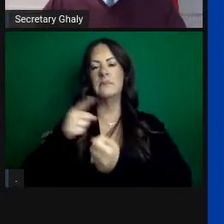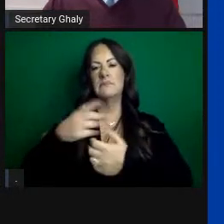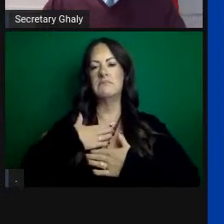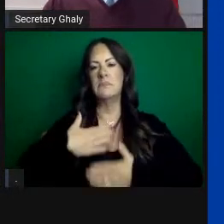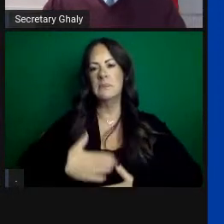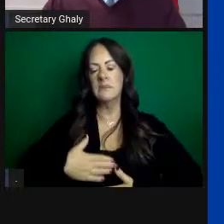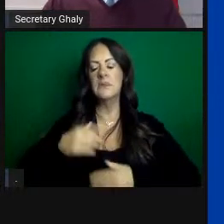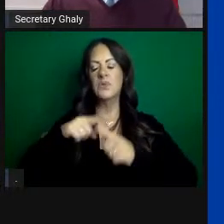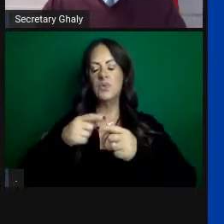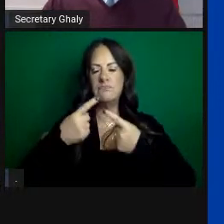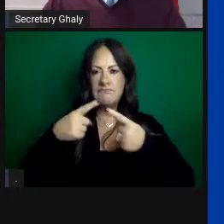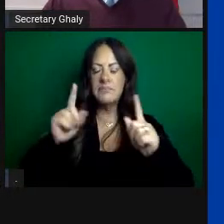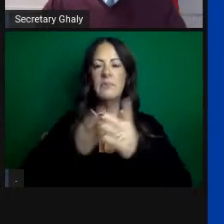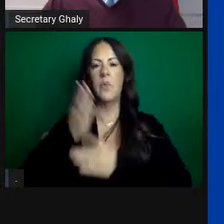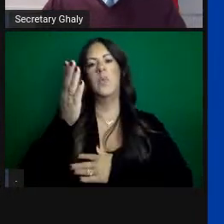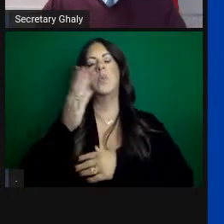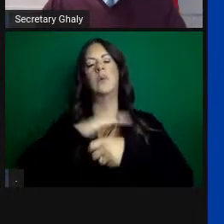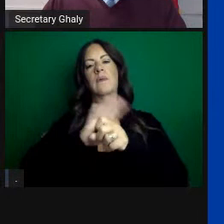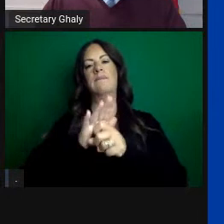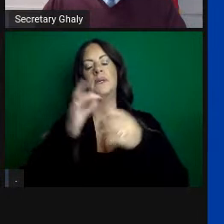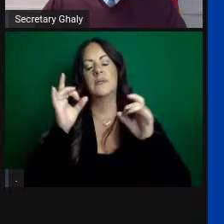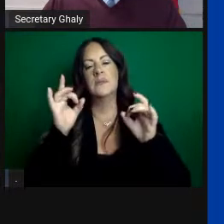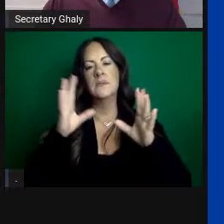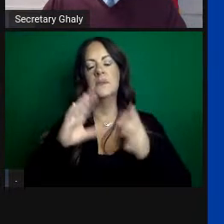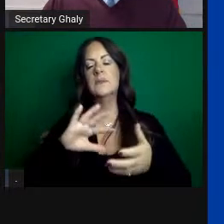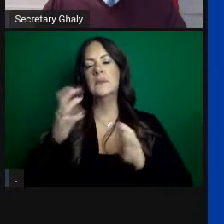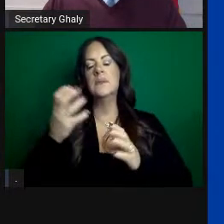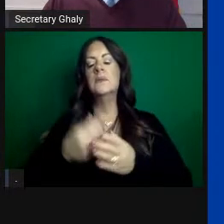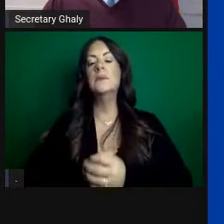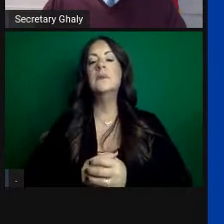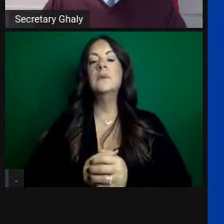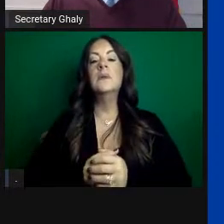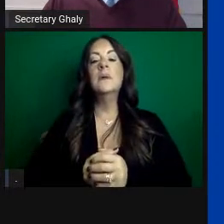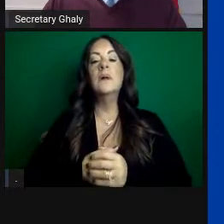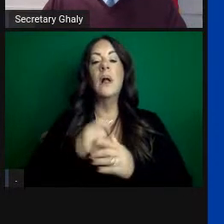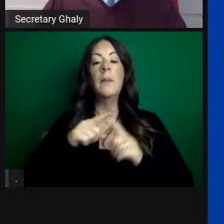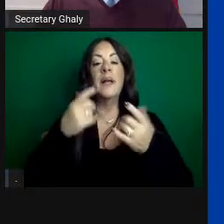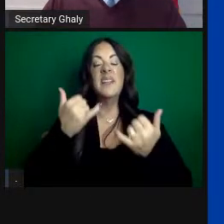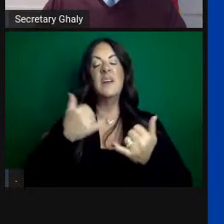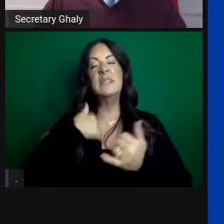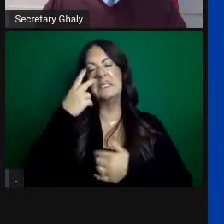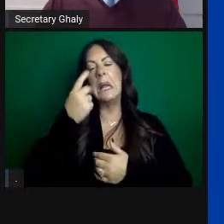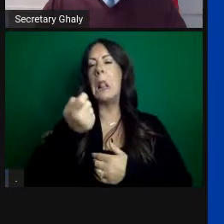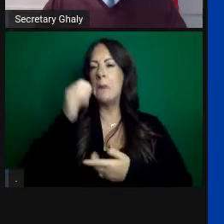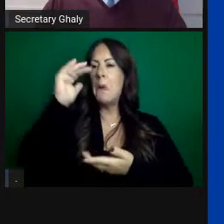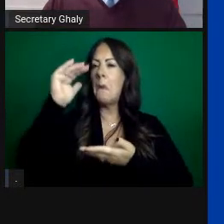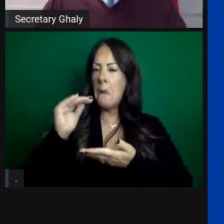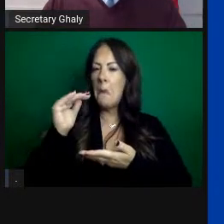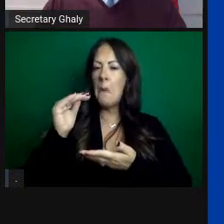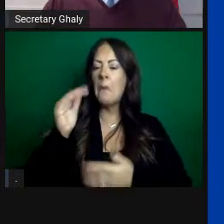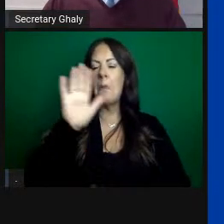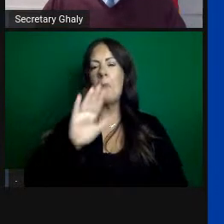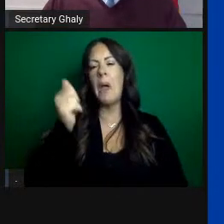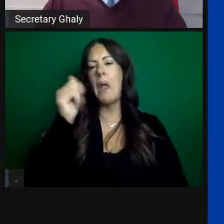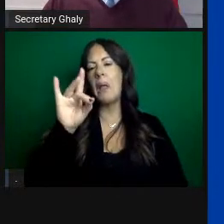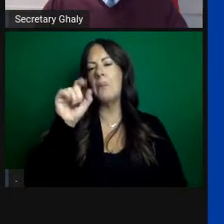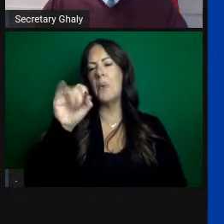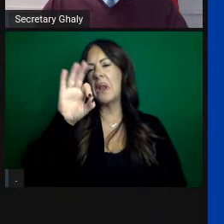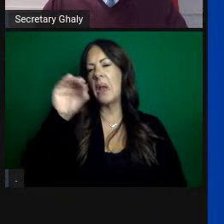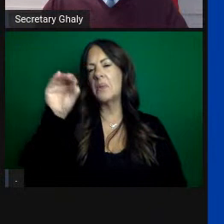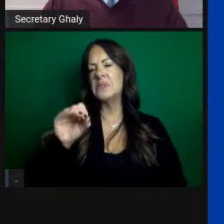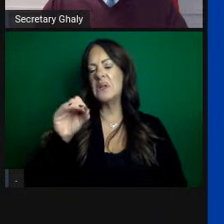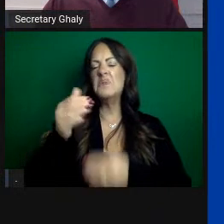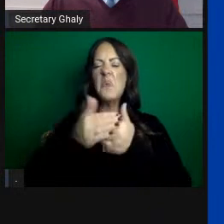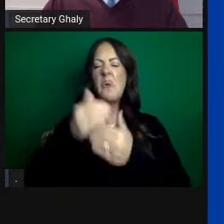COVID disease. And so we're not surprised to see a slightly reduced, but still down number